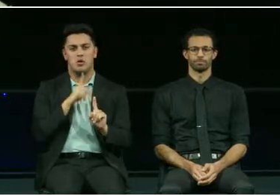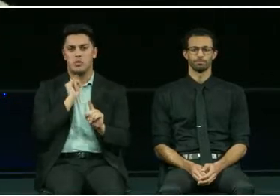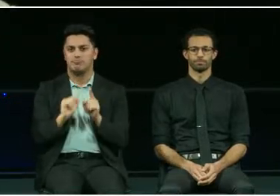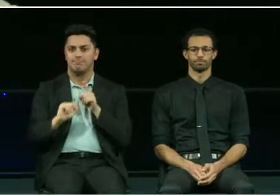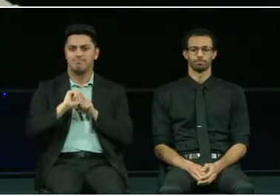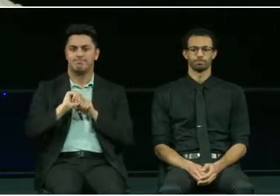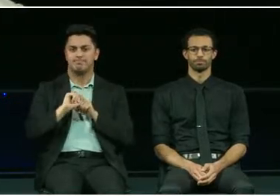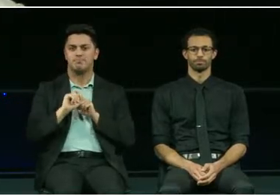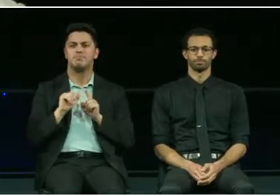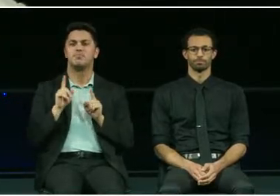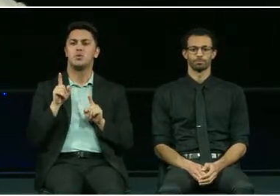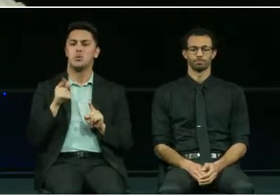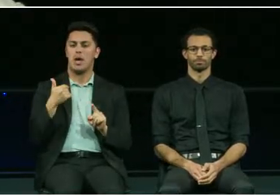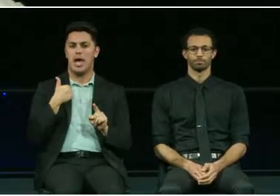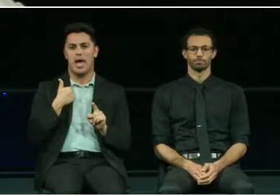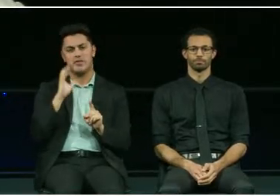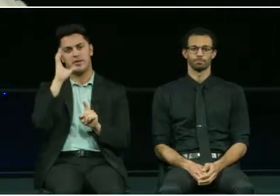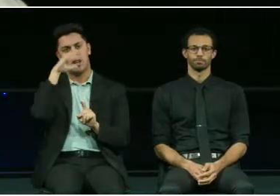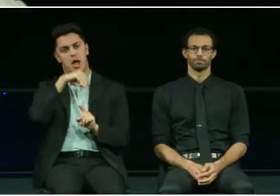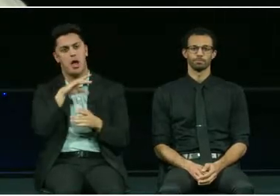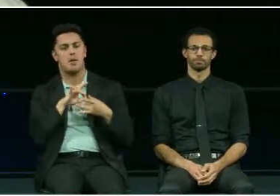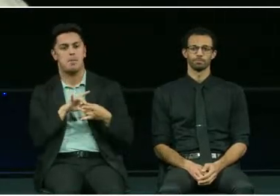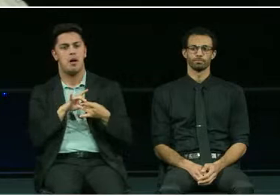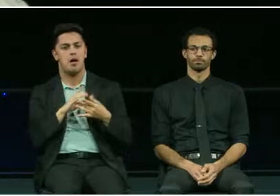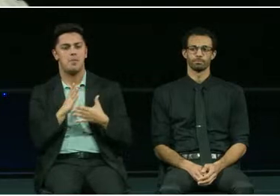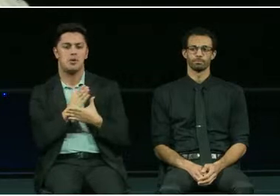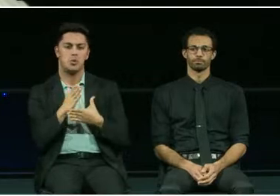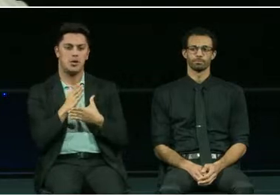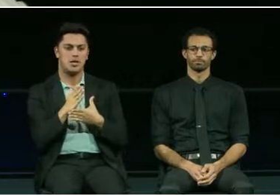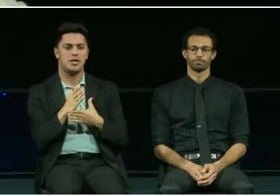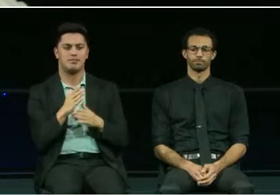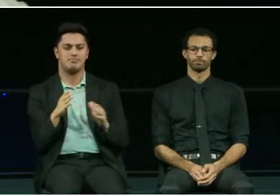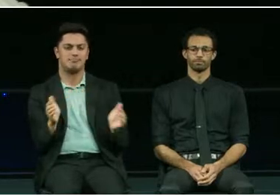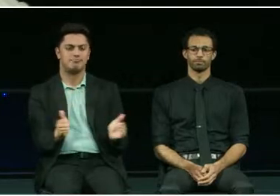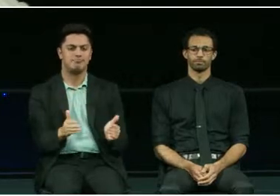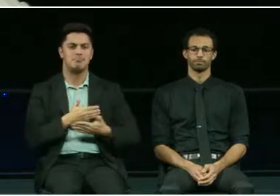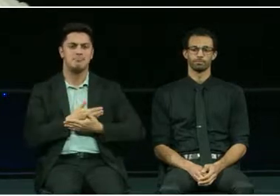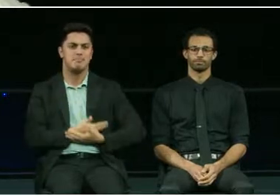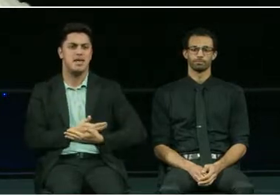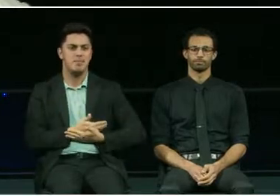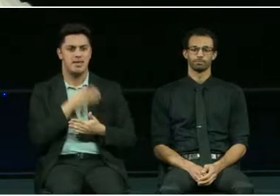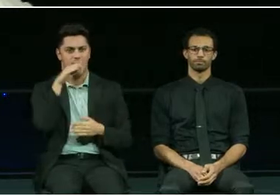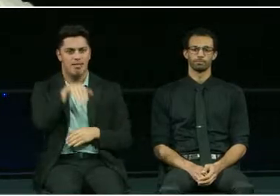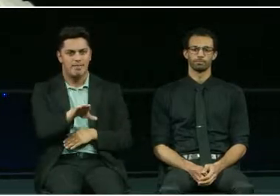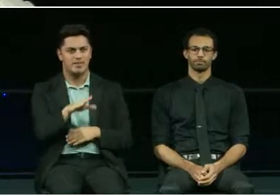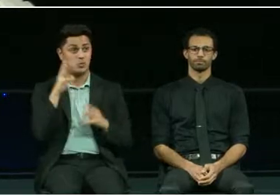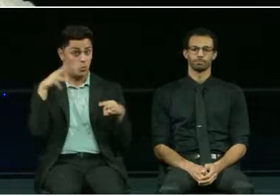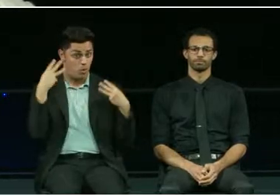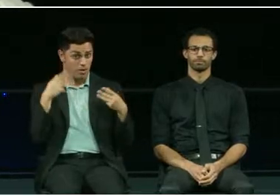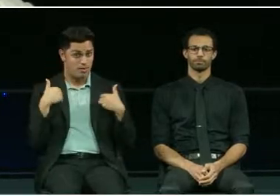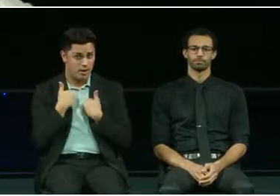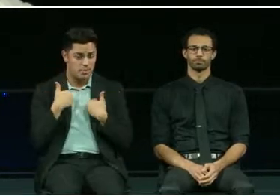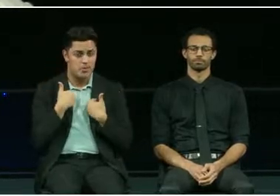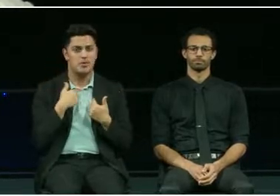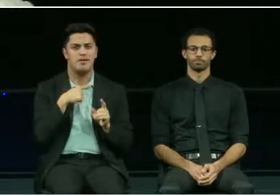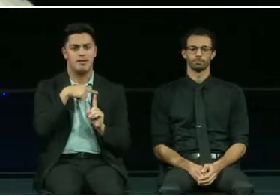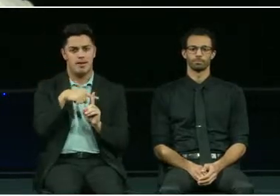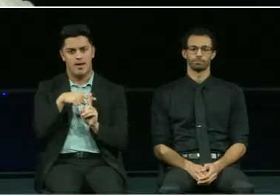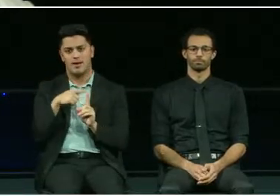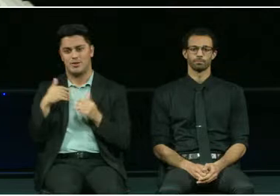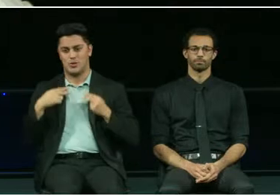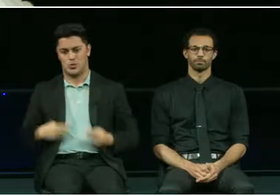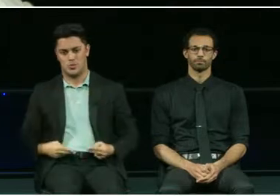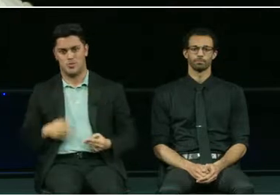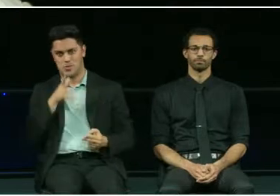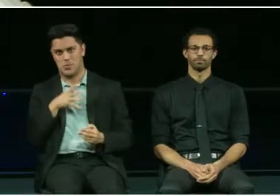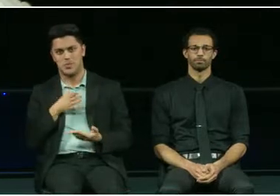that you had this unusual bond between this tiny little calf, who's a wild animal, and with this human